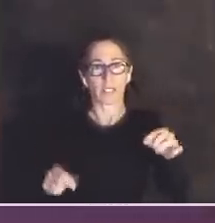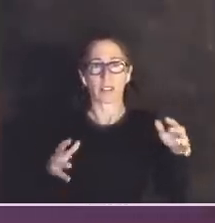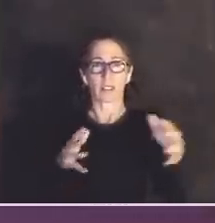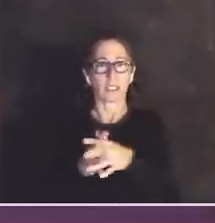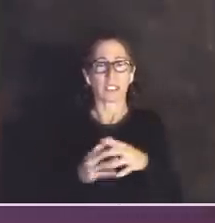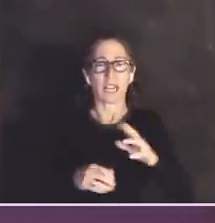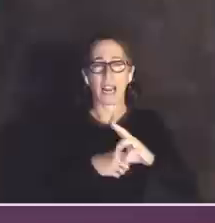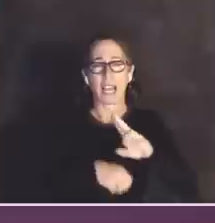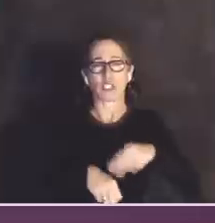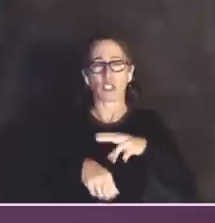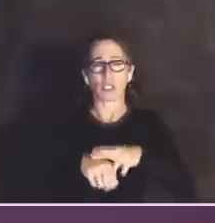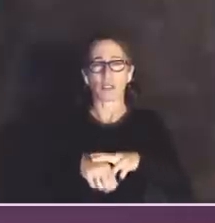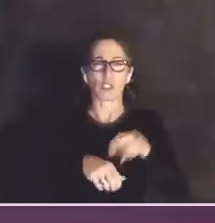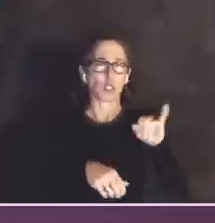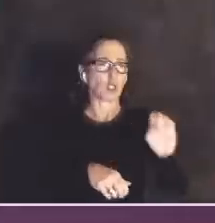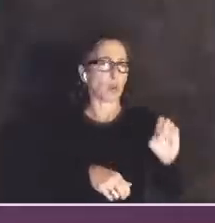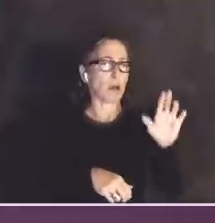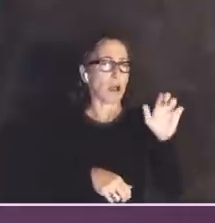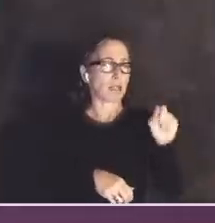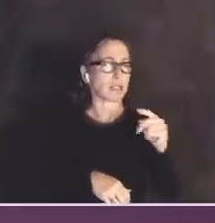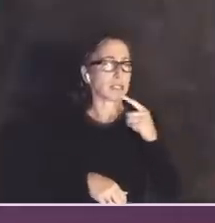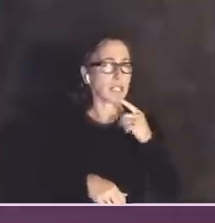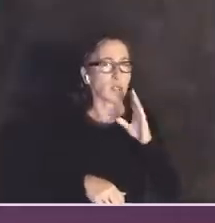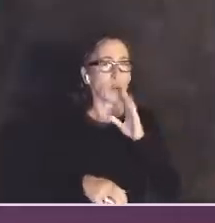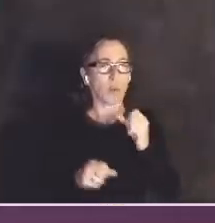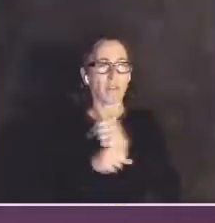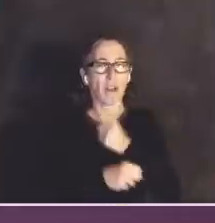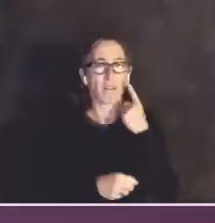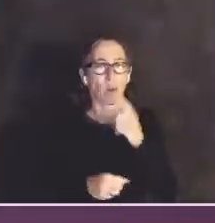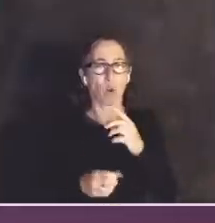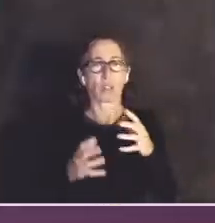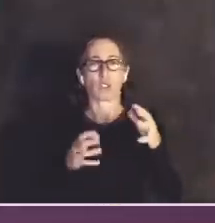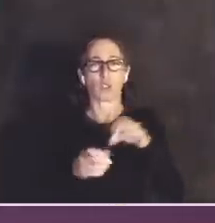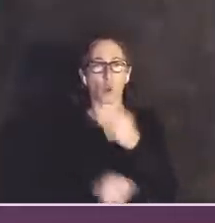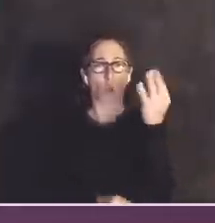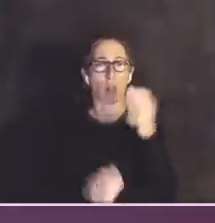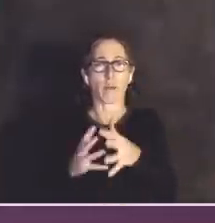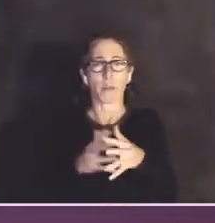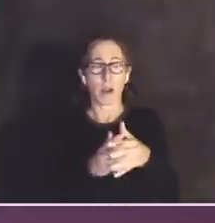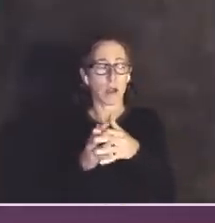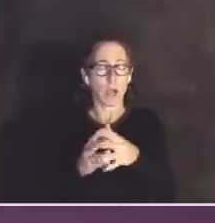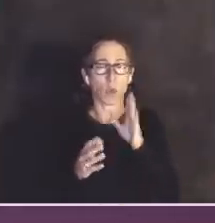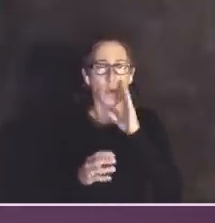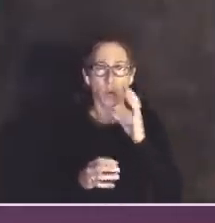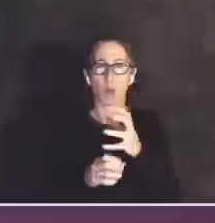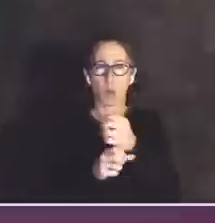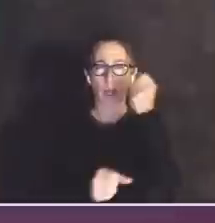Biden says, then we know we are strong and we know we will win.